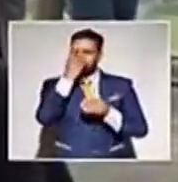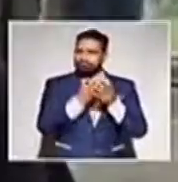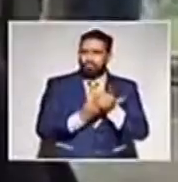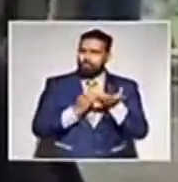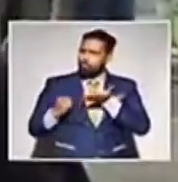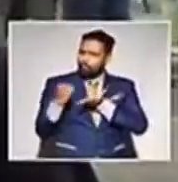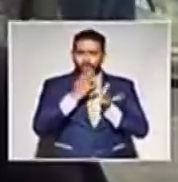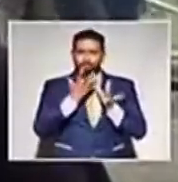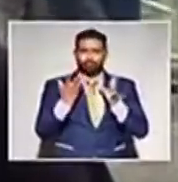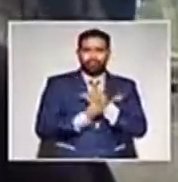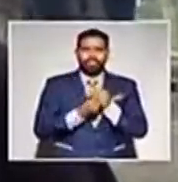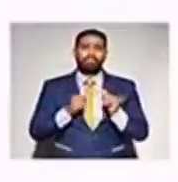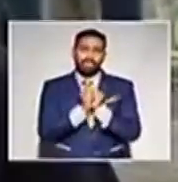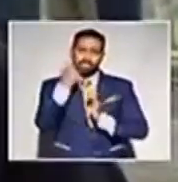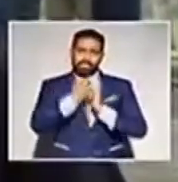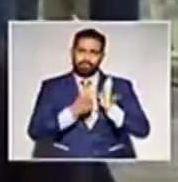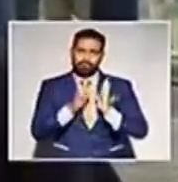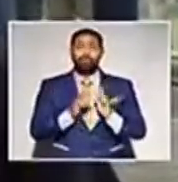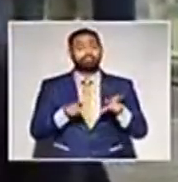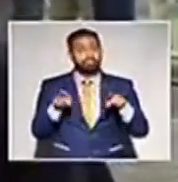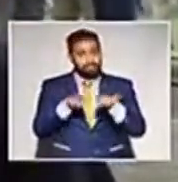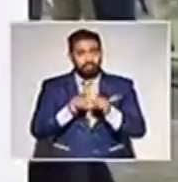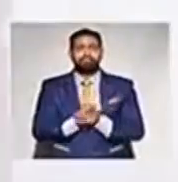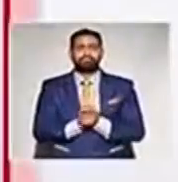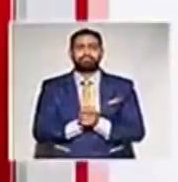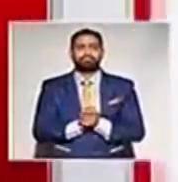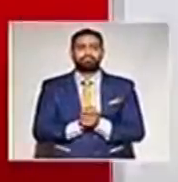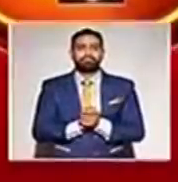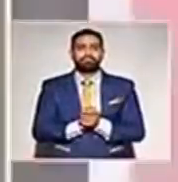our stand in hopes of some change to come.